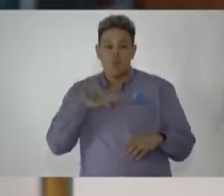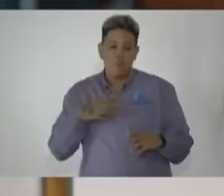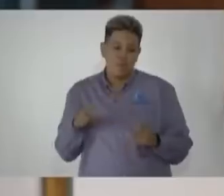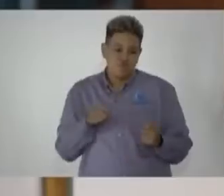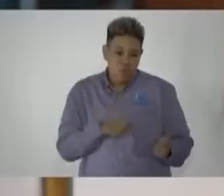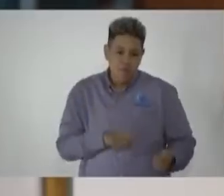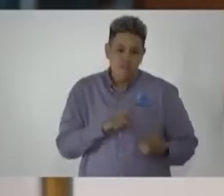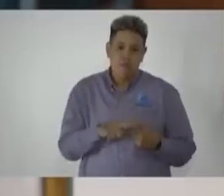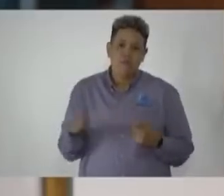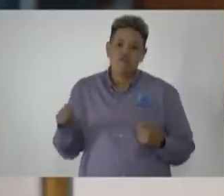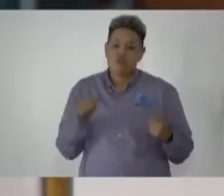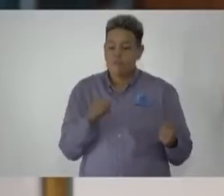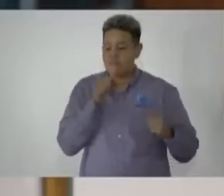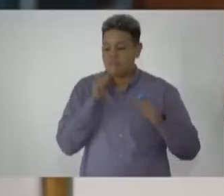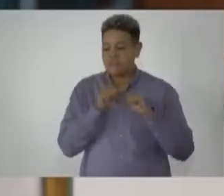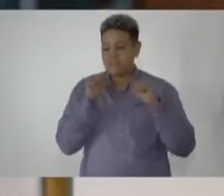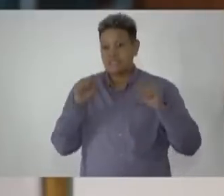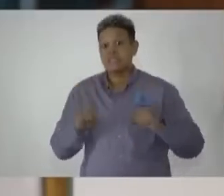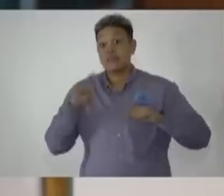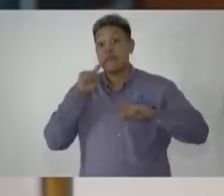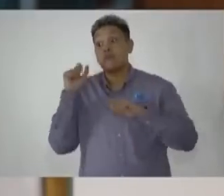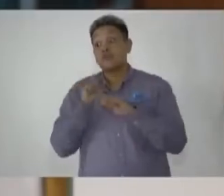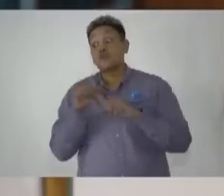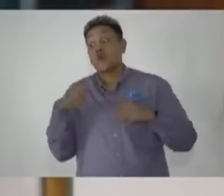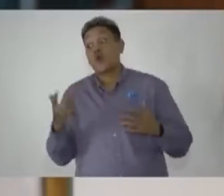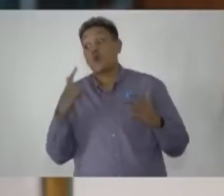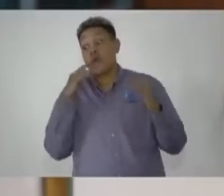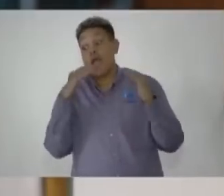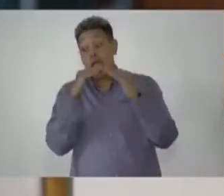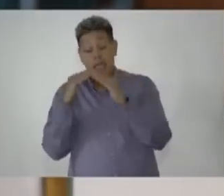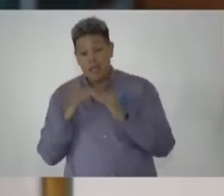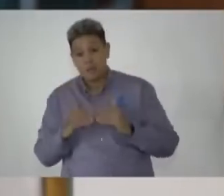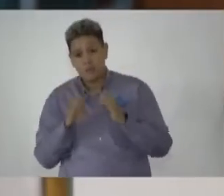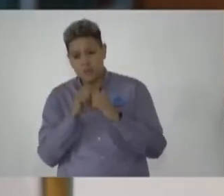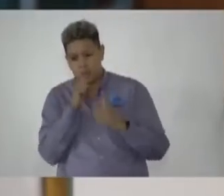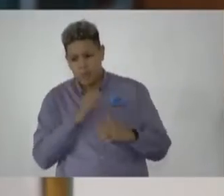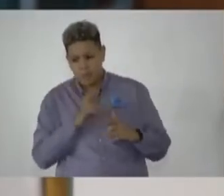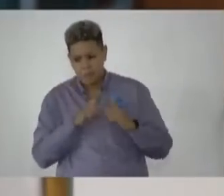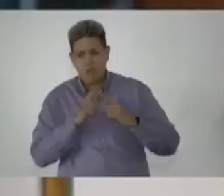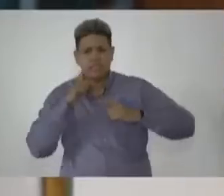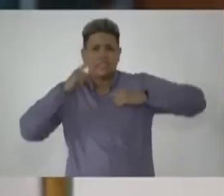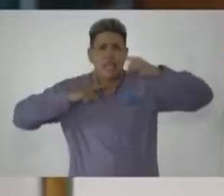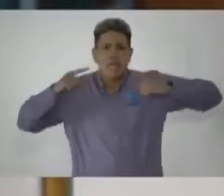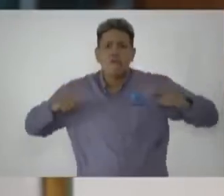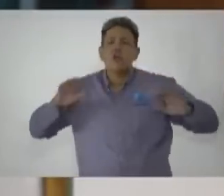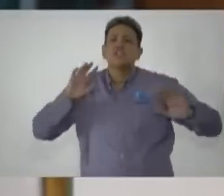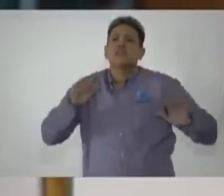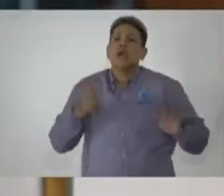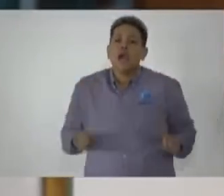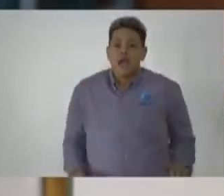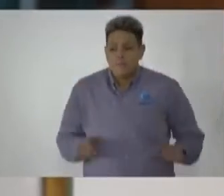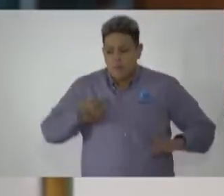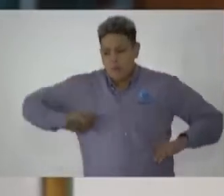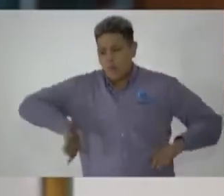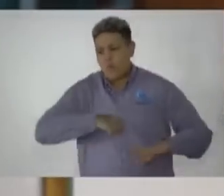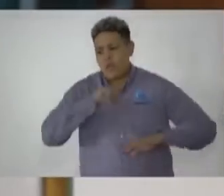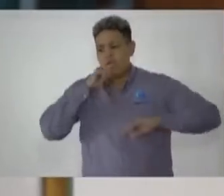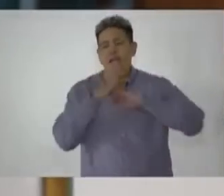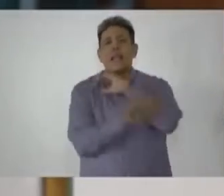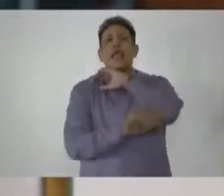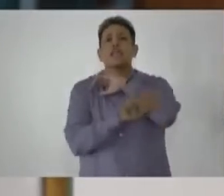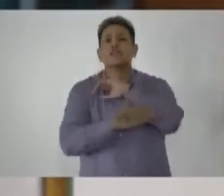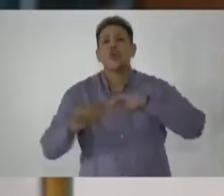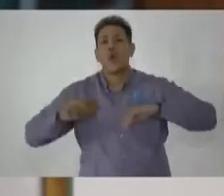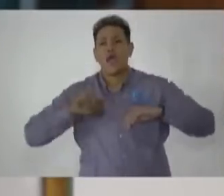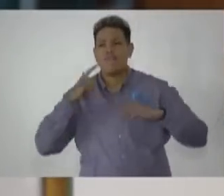and the removal of systems that ensure equity and diversity. We are a nation that has